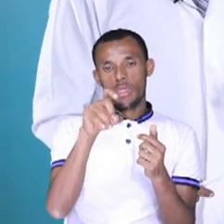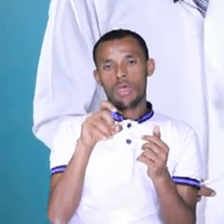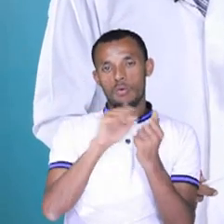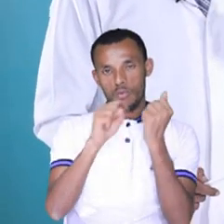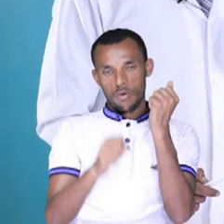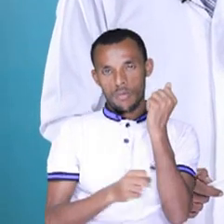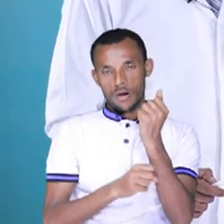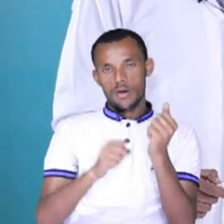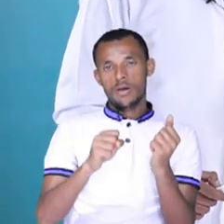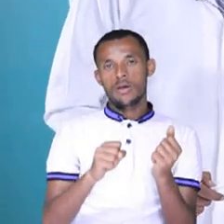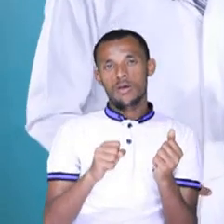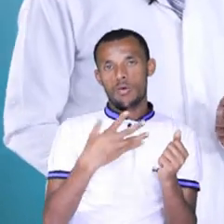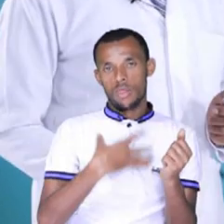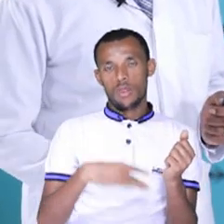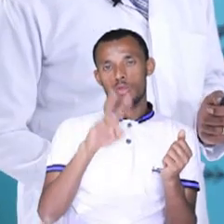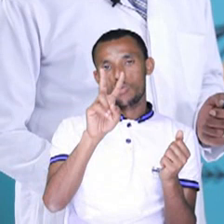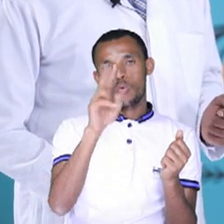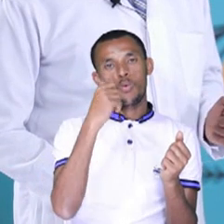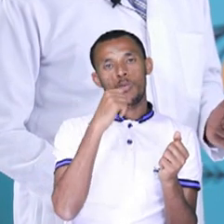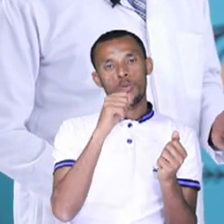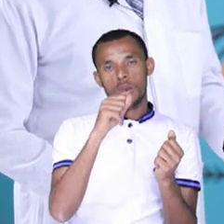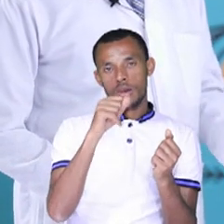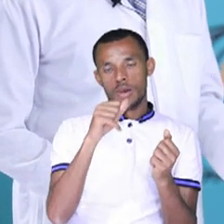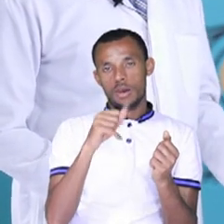formed contain 2 men as a member.